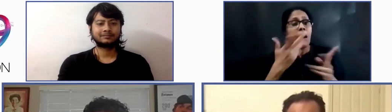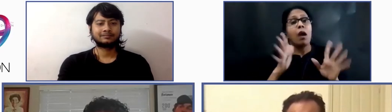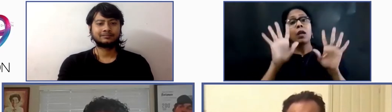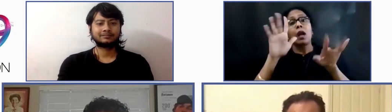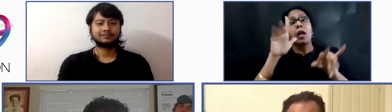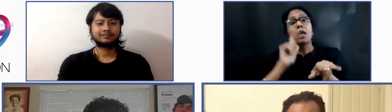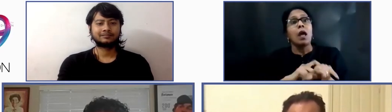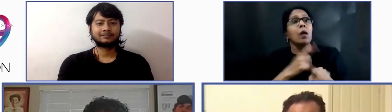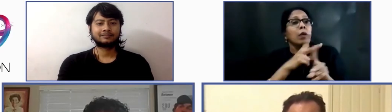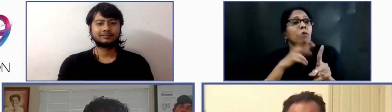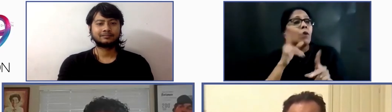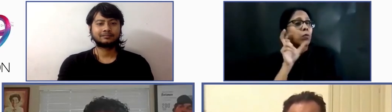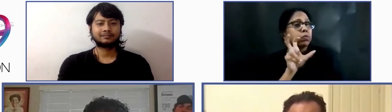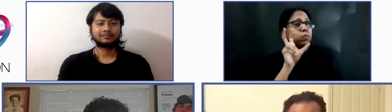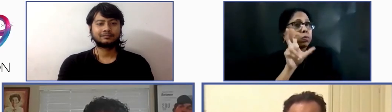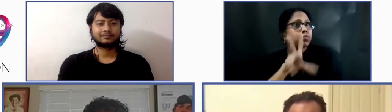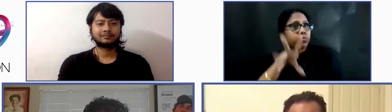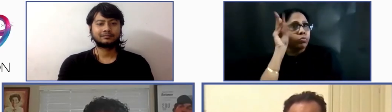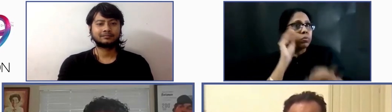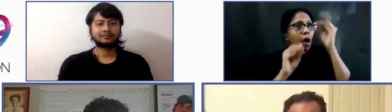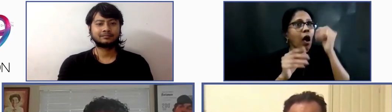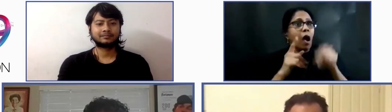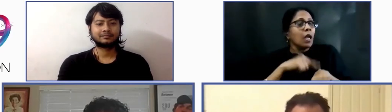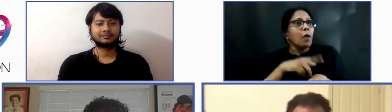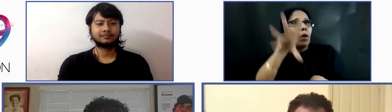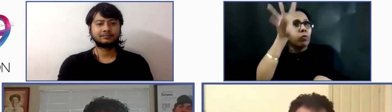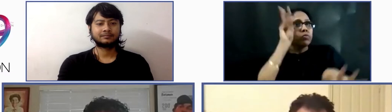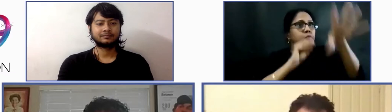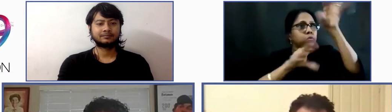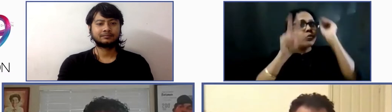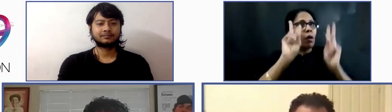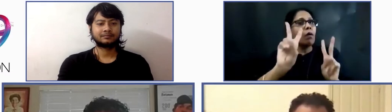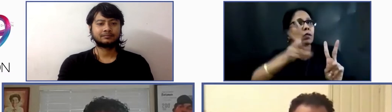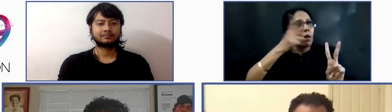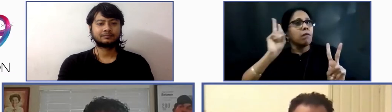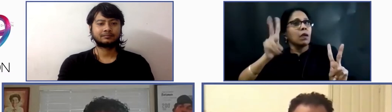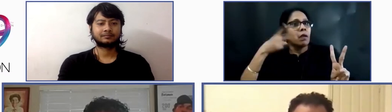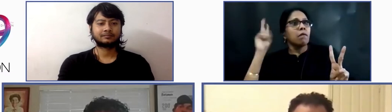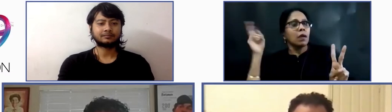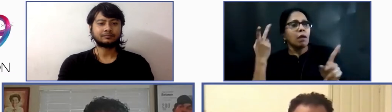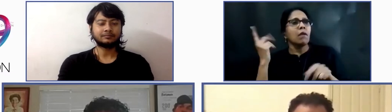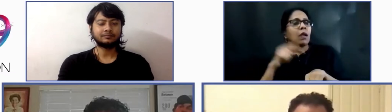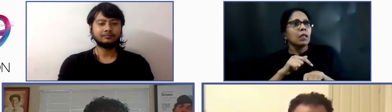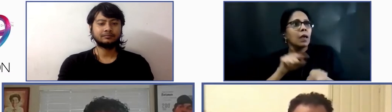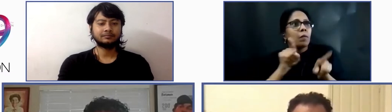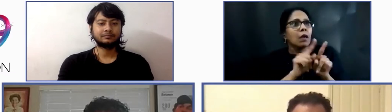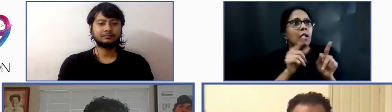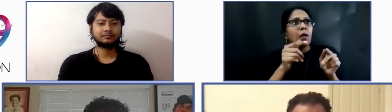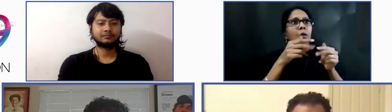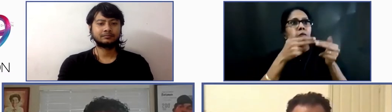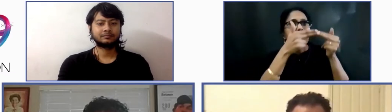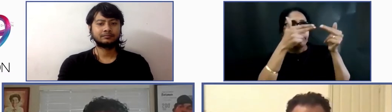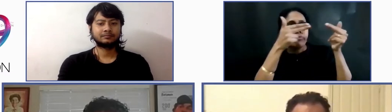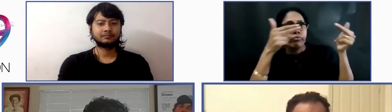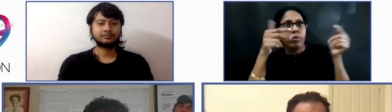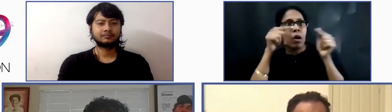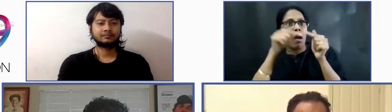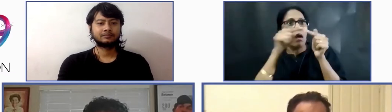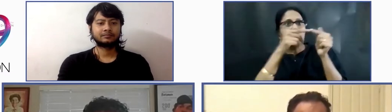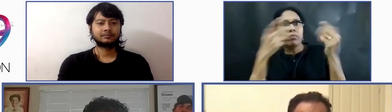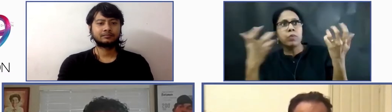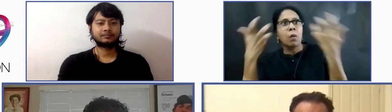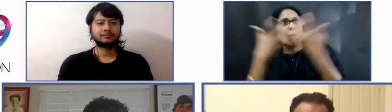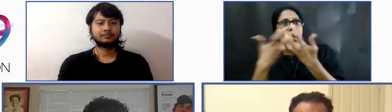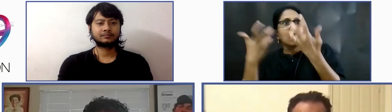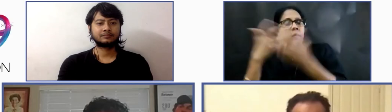differently because the filmmaker has left those moments, gaps inside the film, as he puts it, and